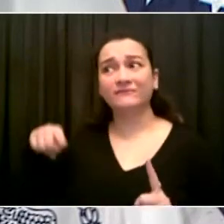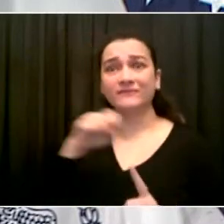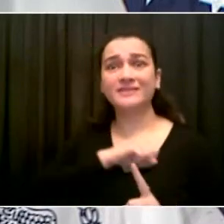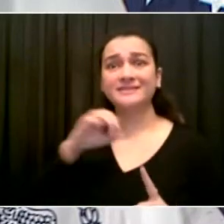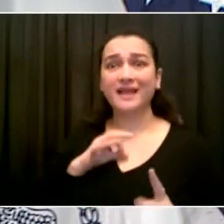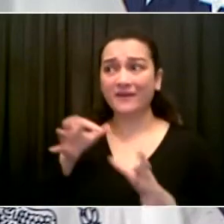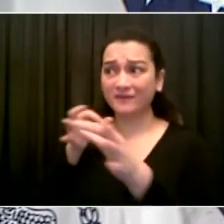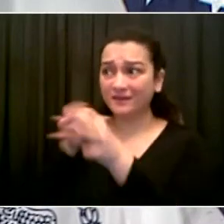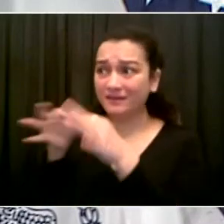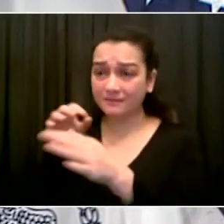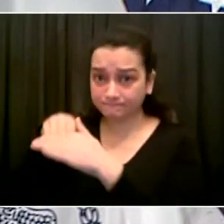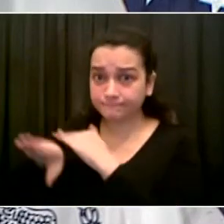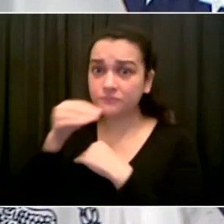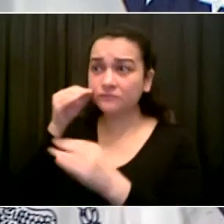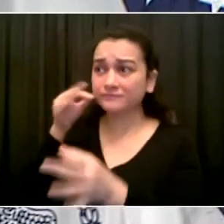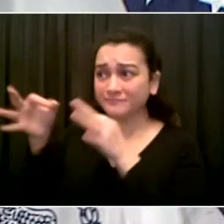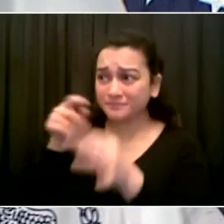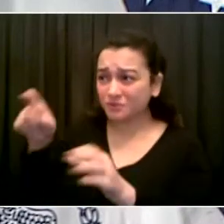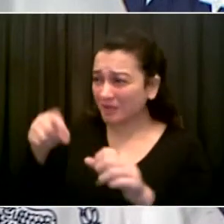Next is Sydney from Gothamist.